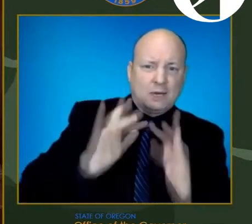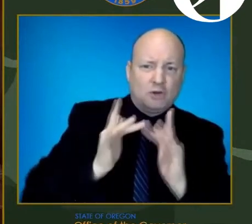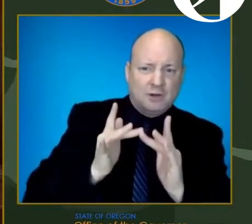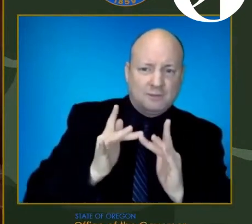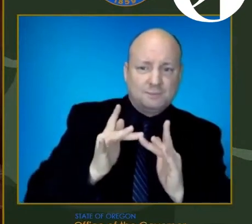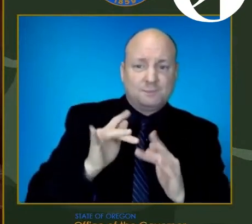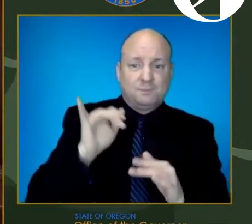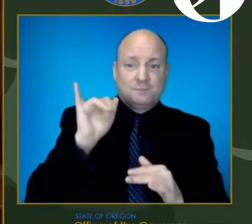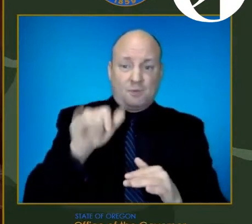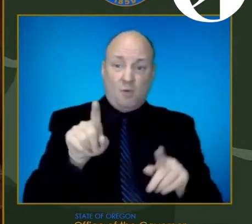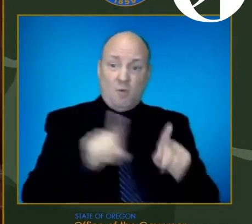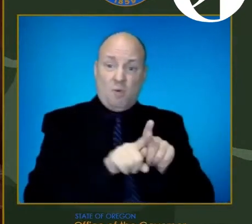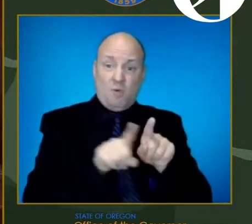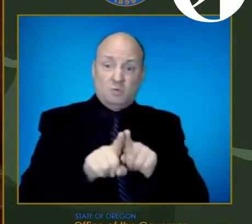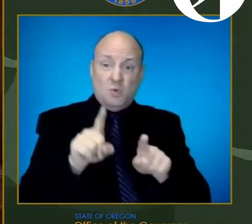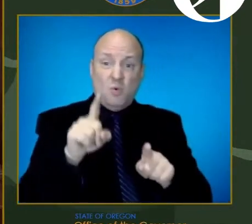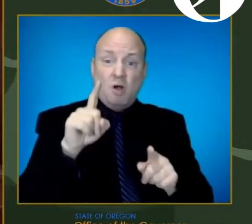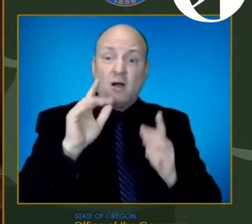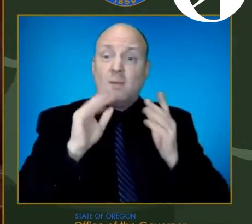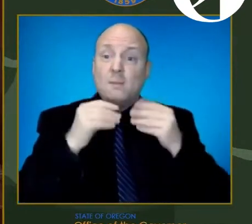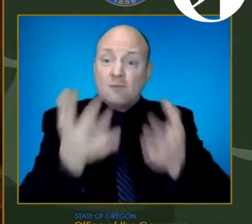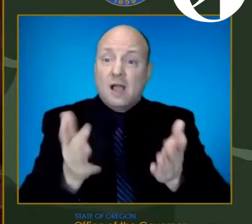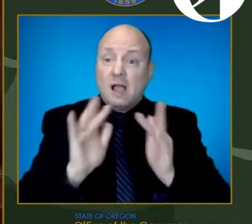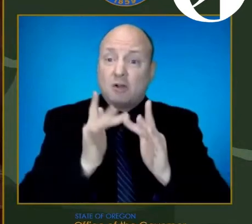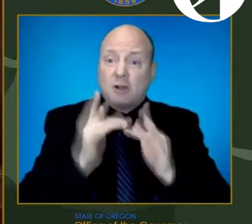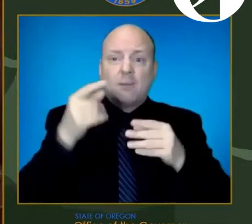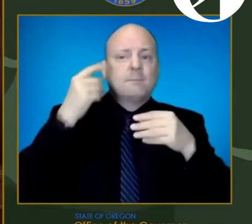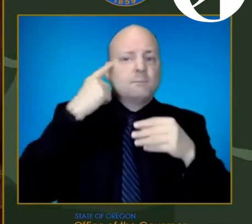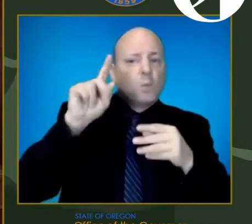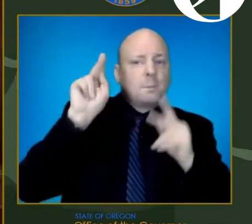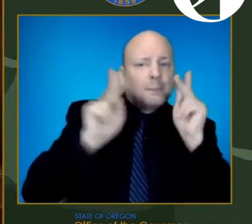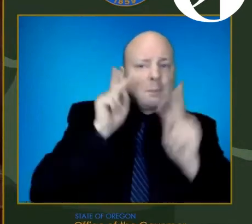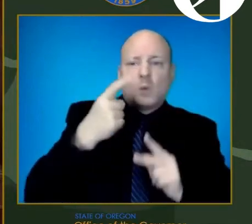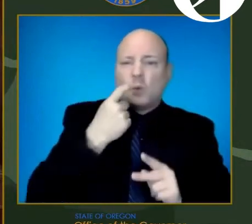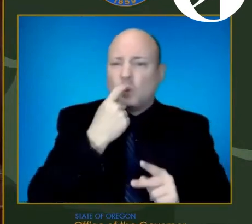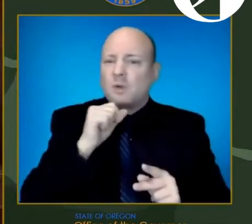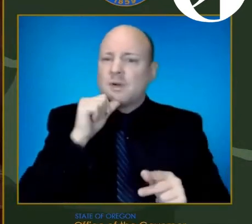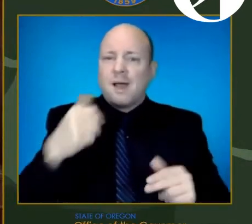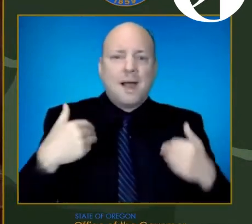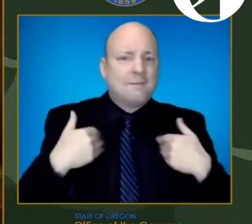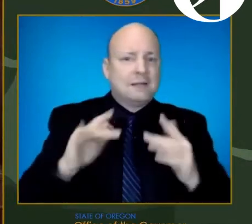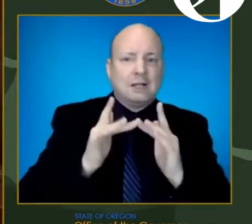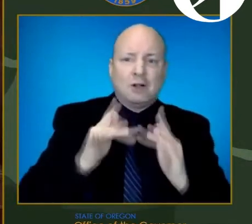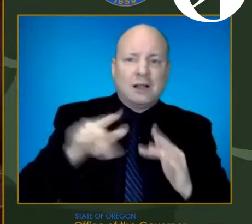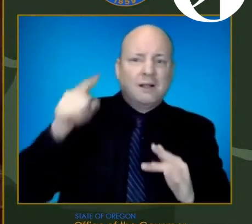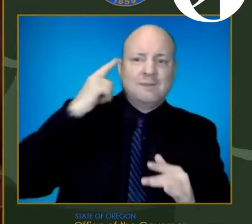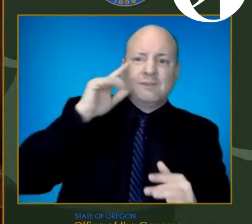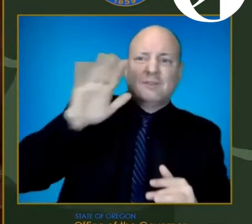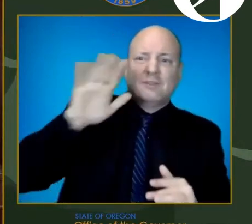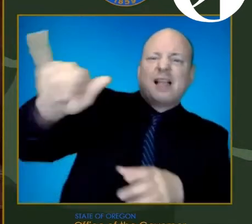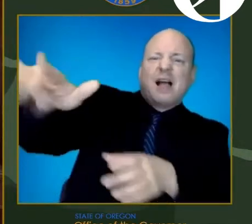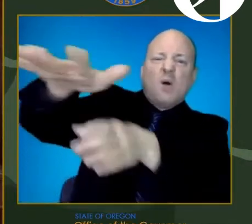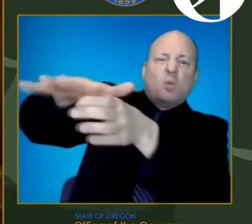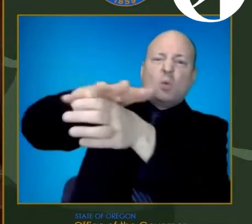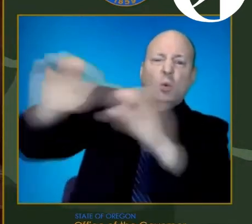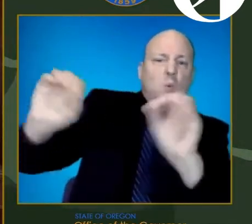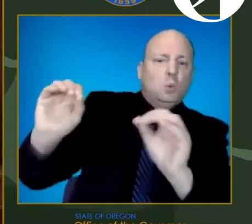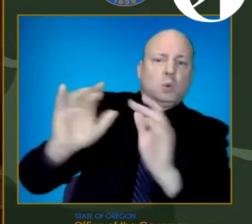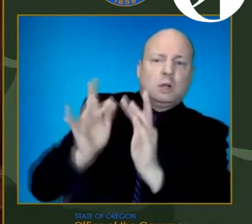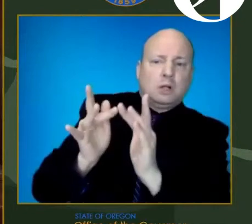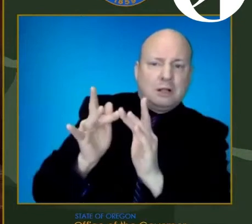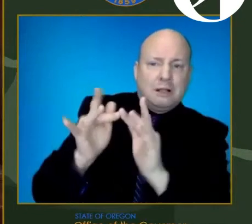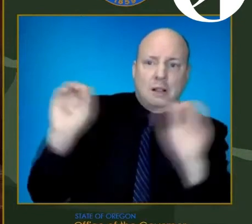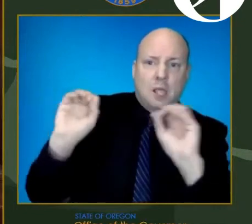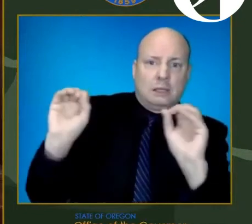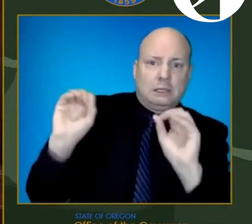communities that have been disproportionately impacted during the pandemic and ensuring every single school across